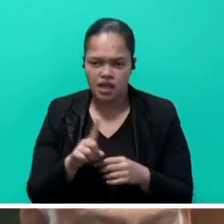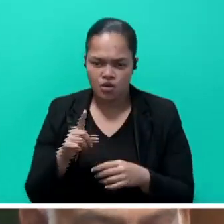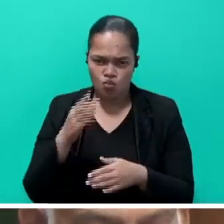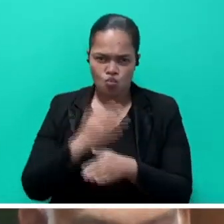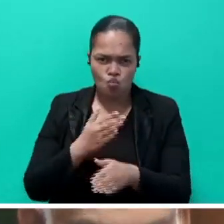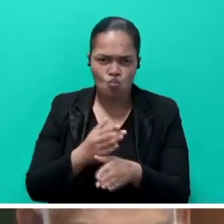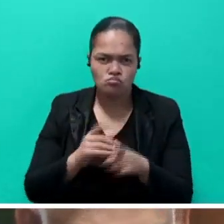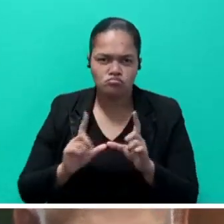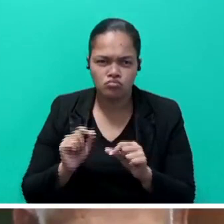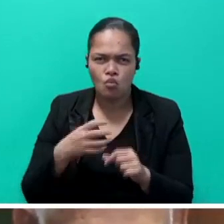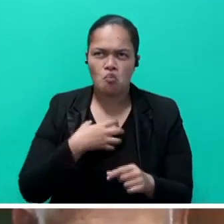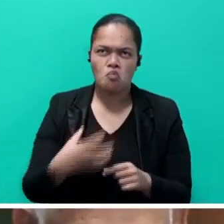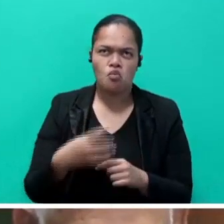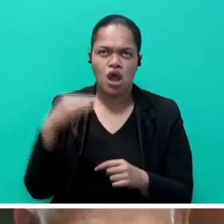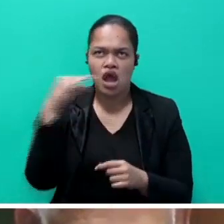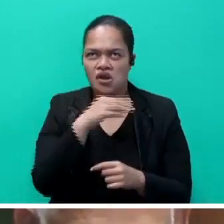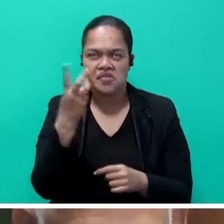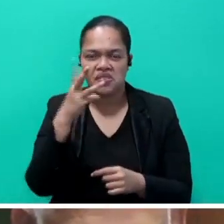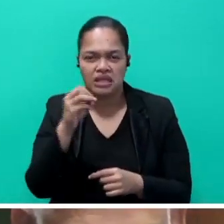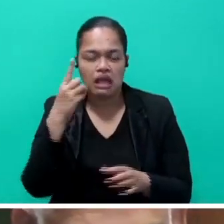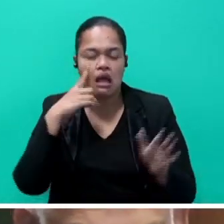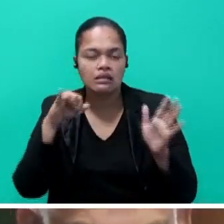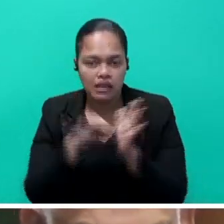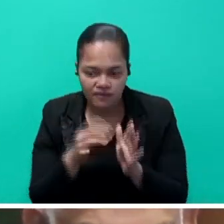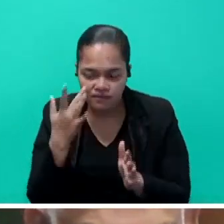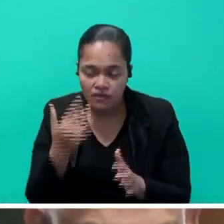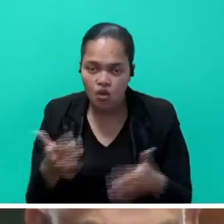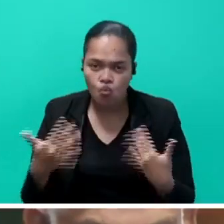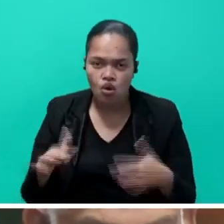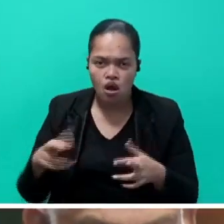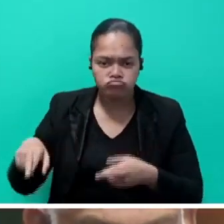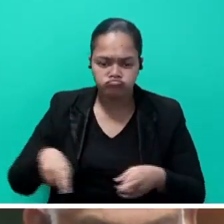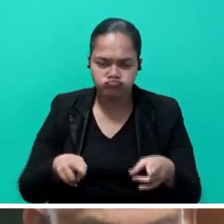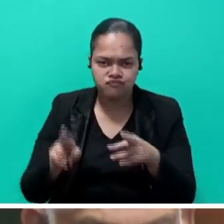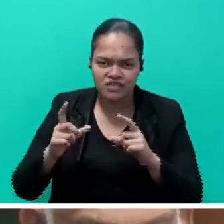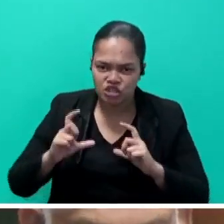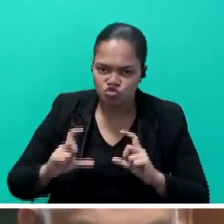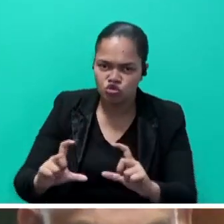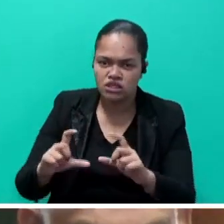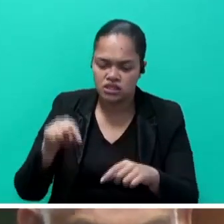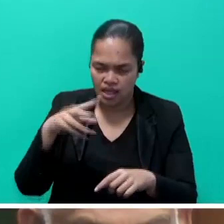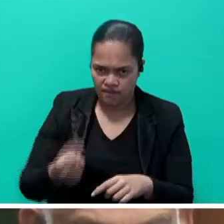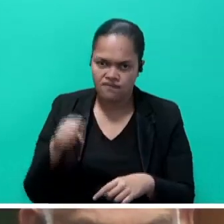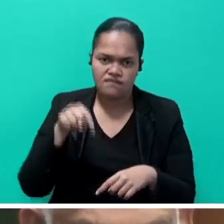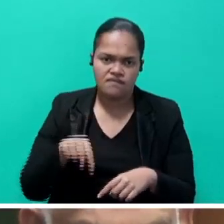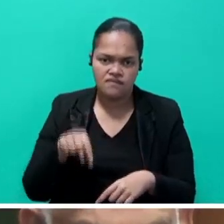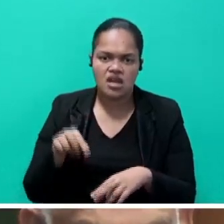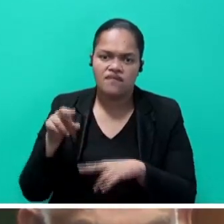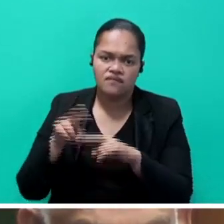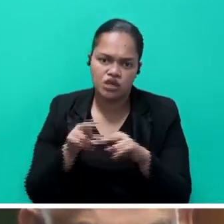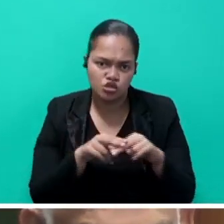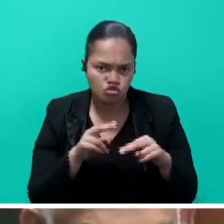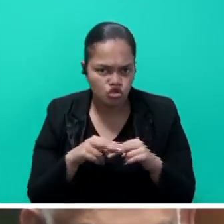than 130 identified rivers and creeks around Fiji. Government stakeholders